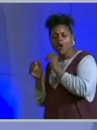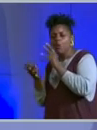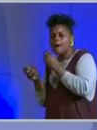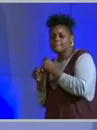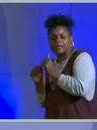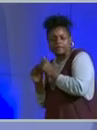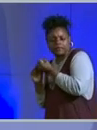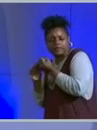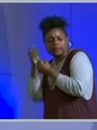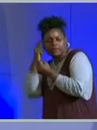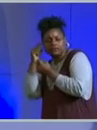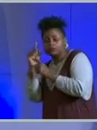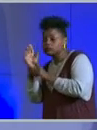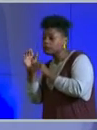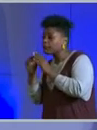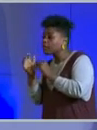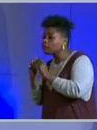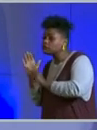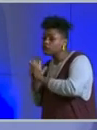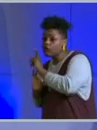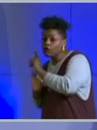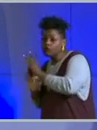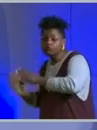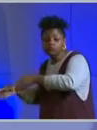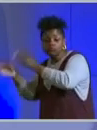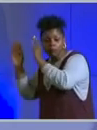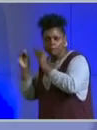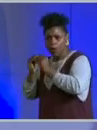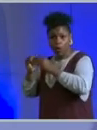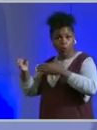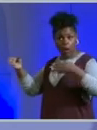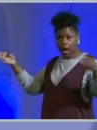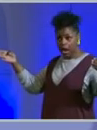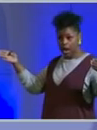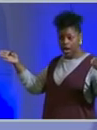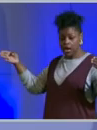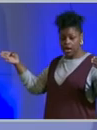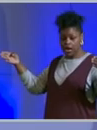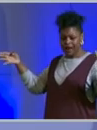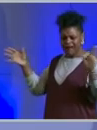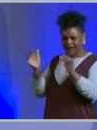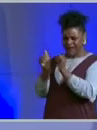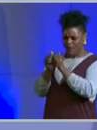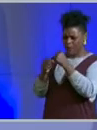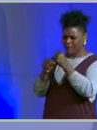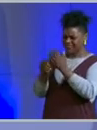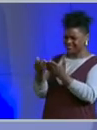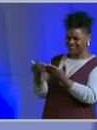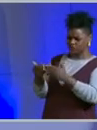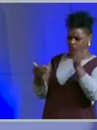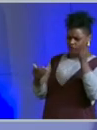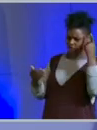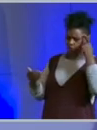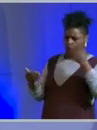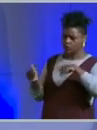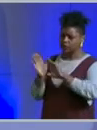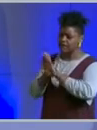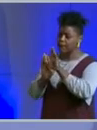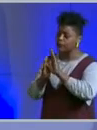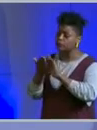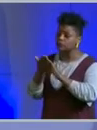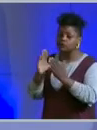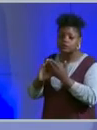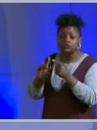How can we make sure that we are making it easier for the development community to get permits when it comes